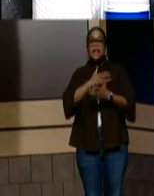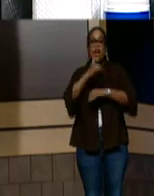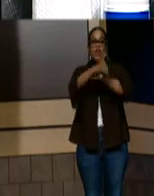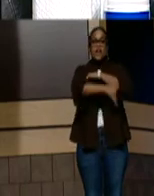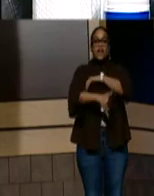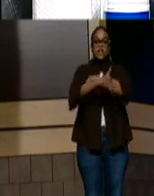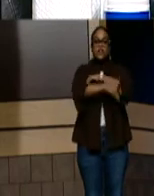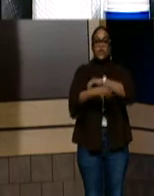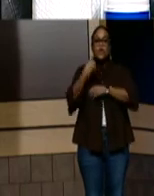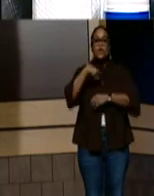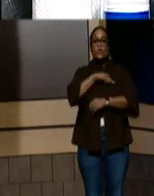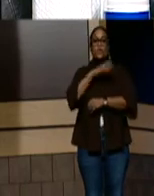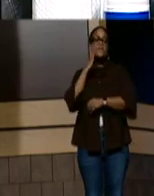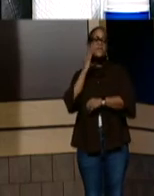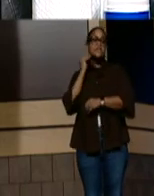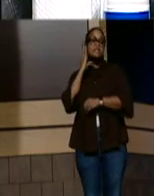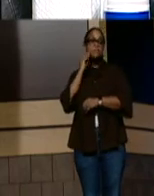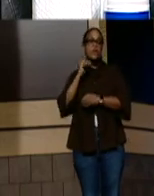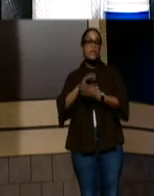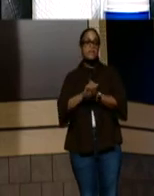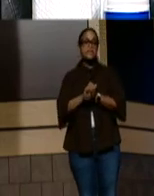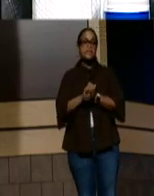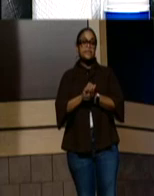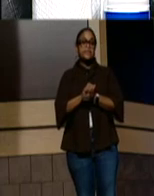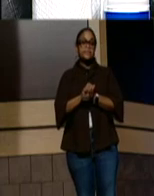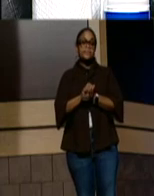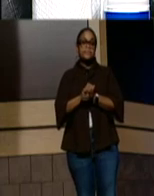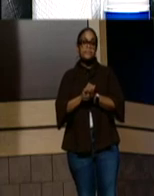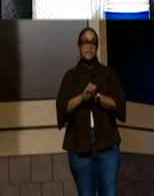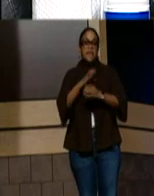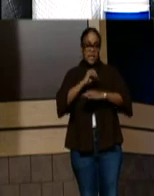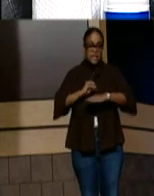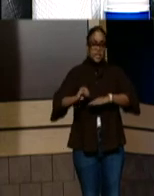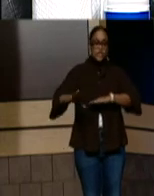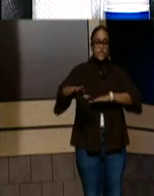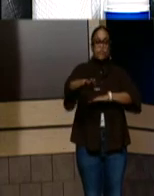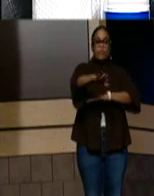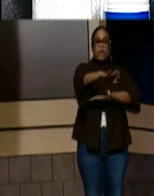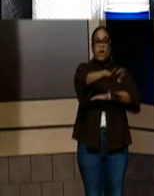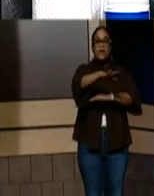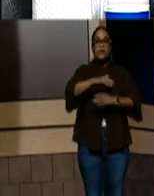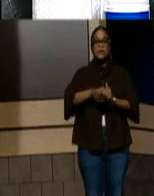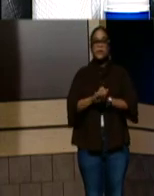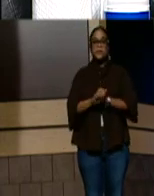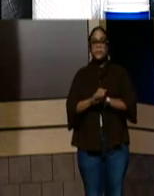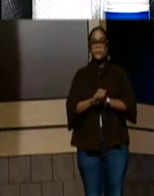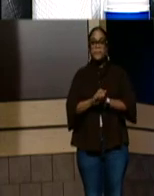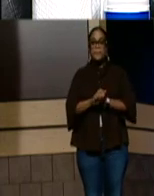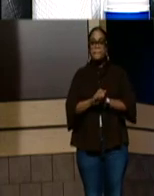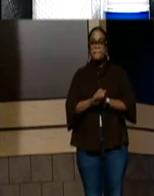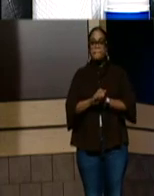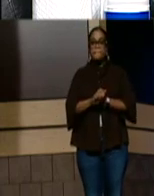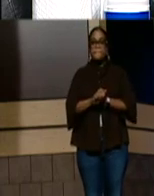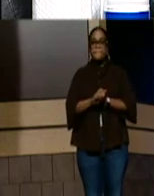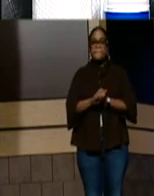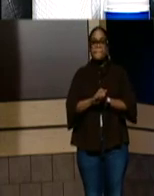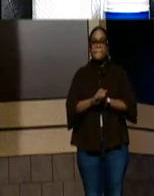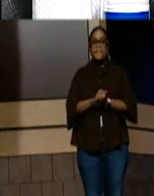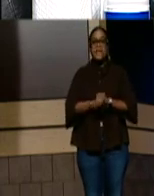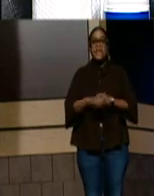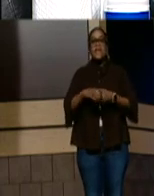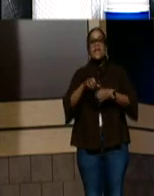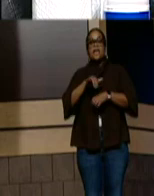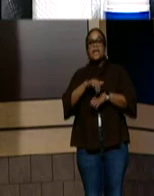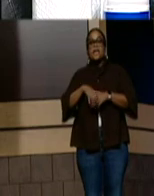hit, and again, we must understand it's spreading, especially in the coastal areas,